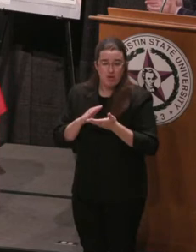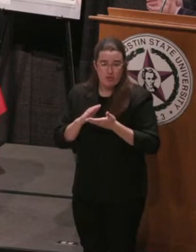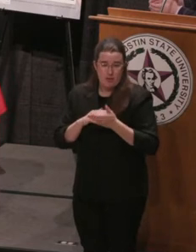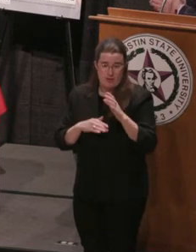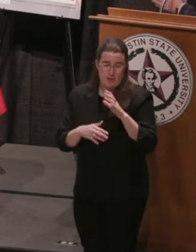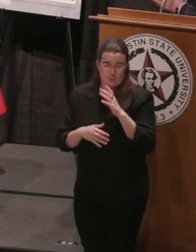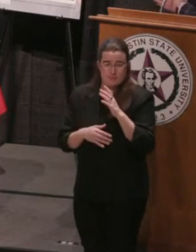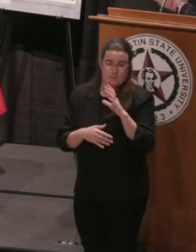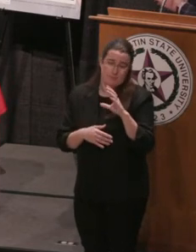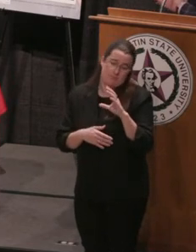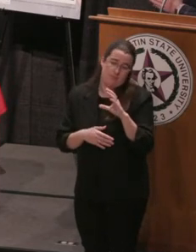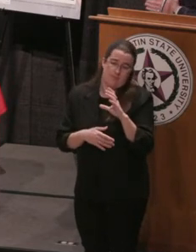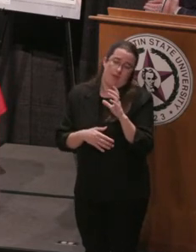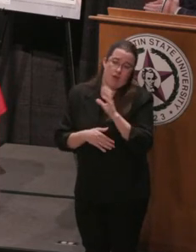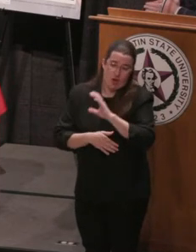Colorado